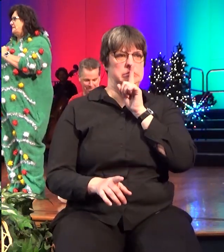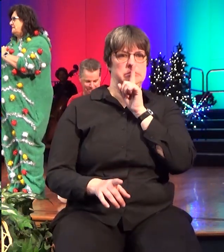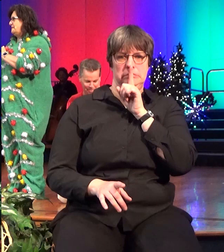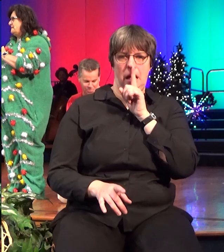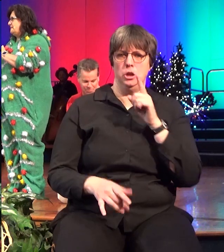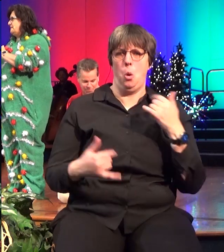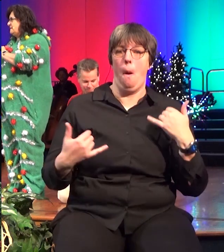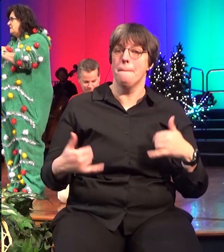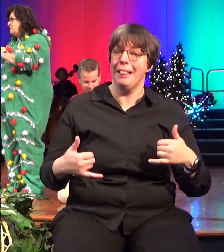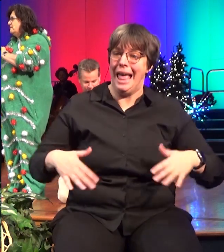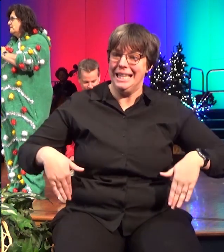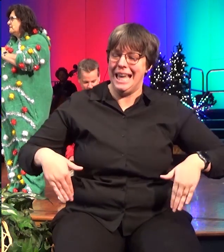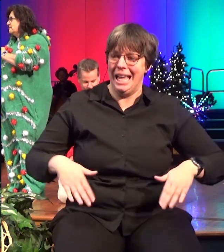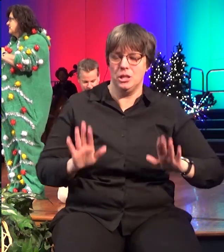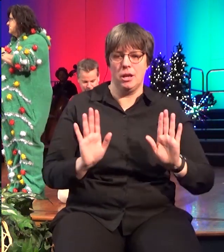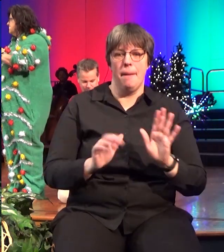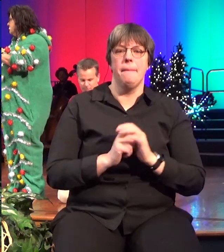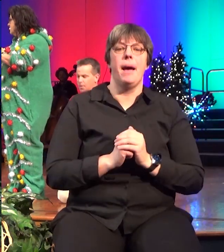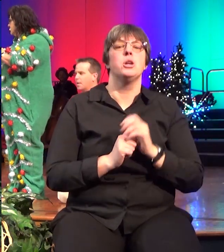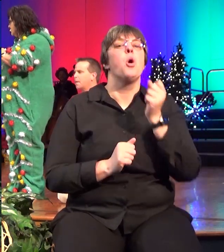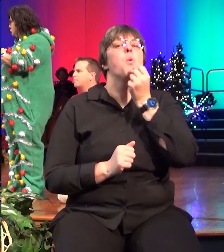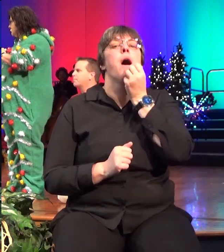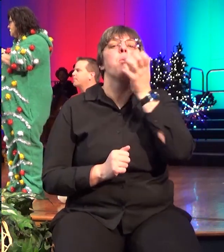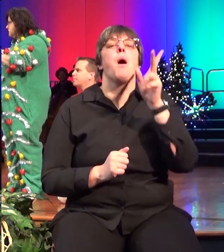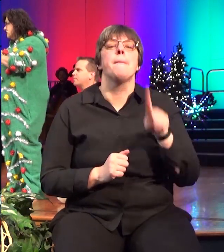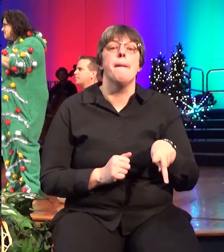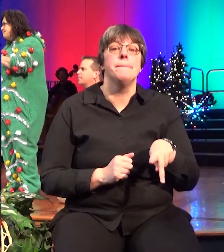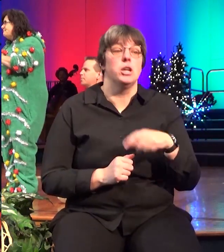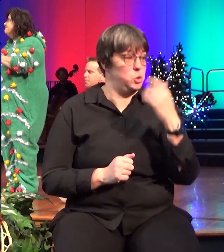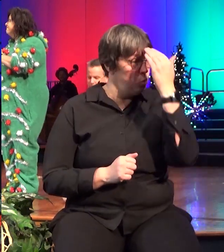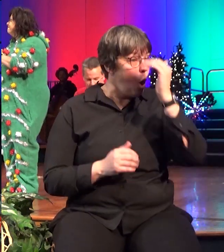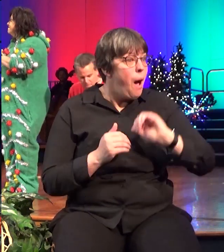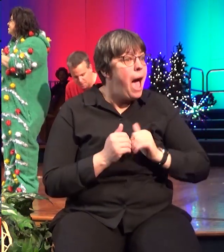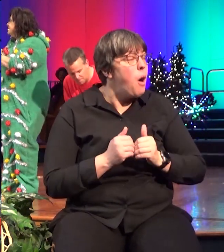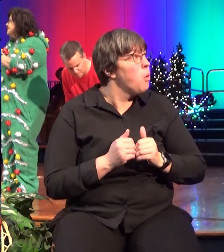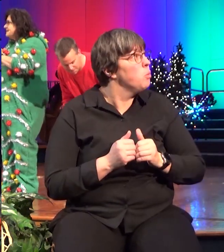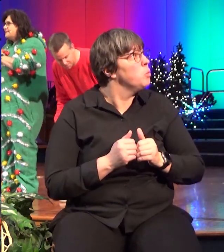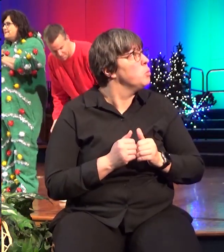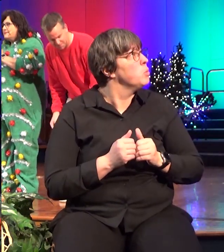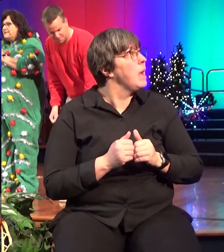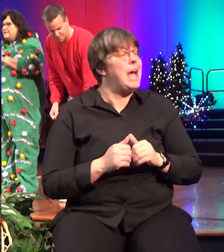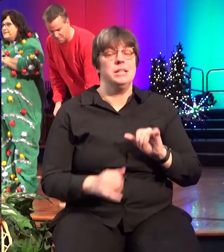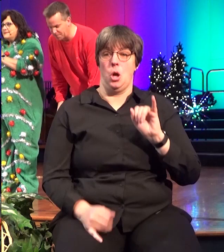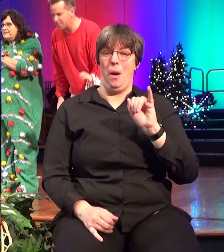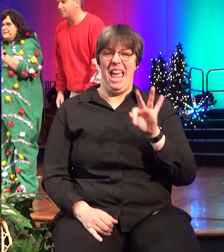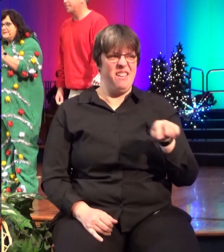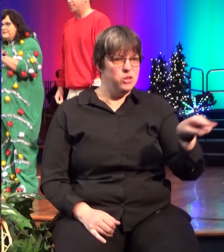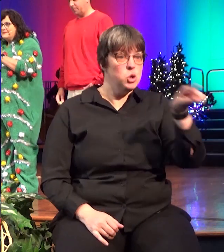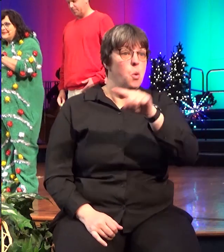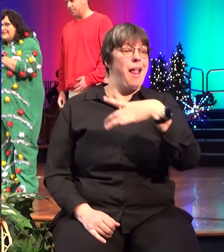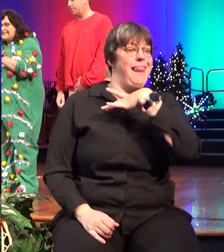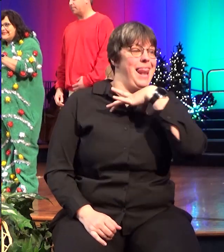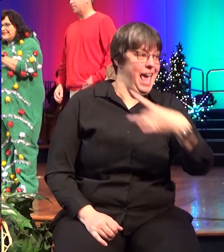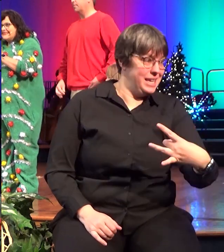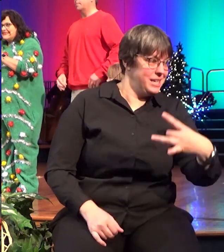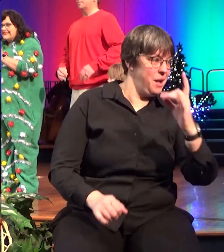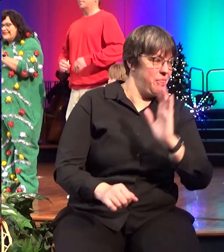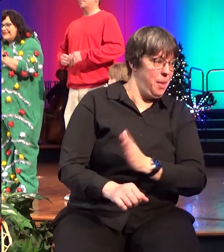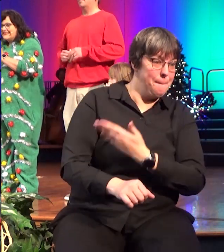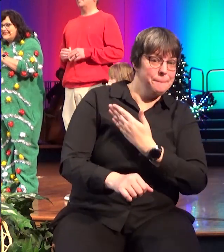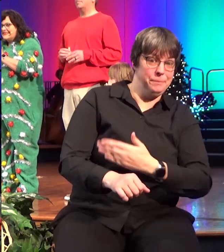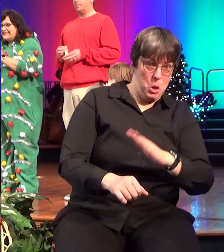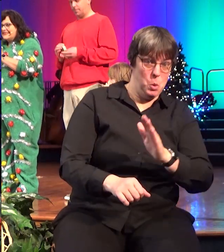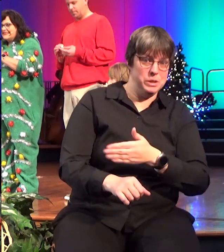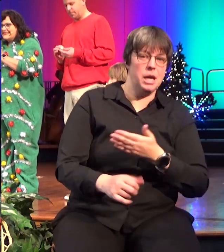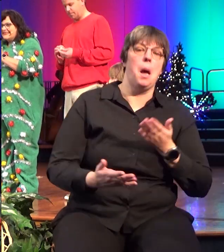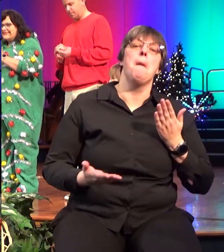up our instruments and make sure that everyone knows how to play. And if you like their music, then we